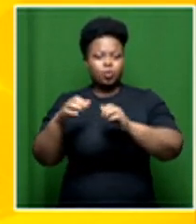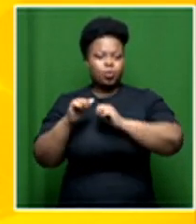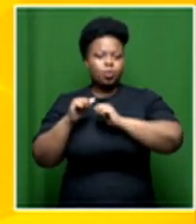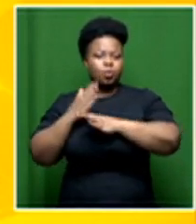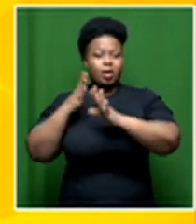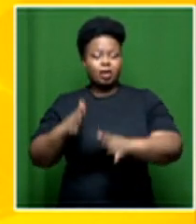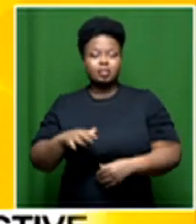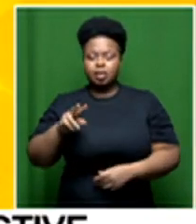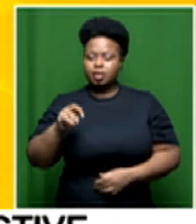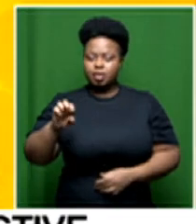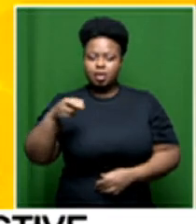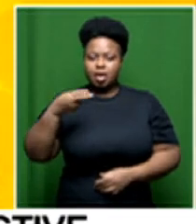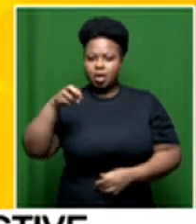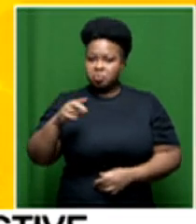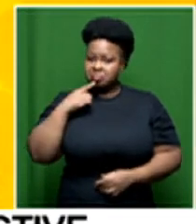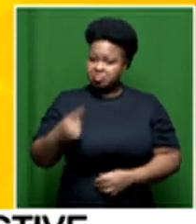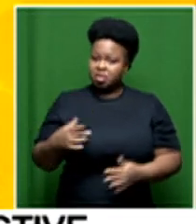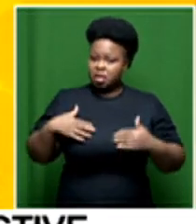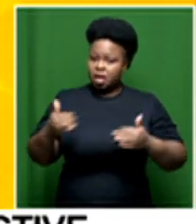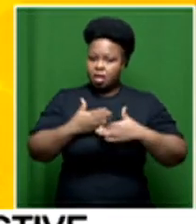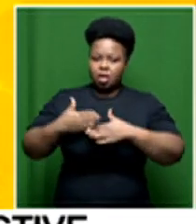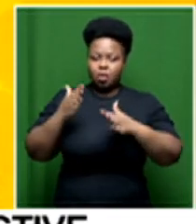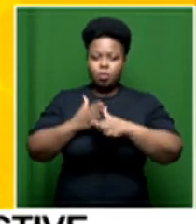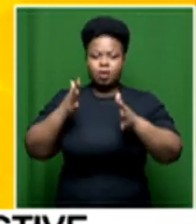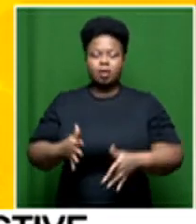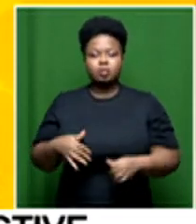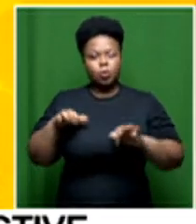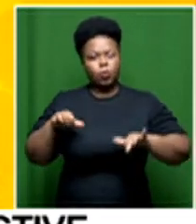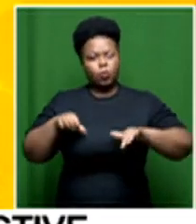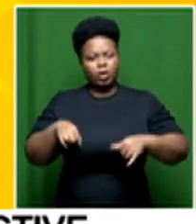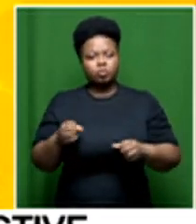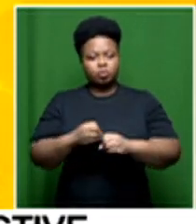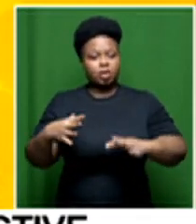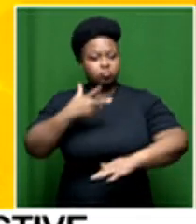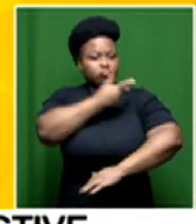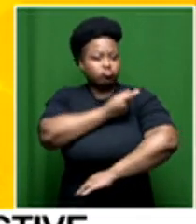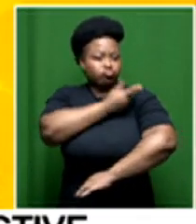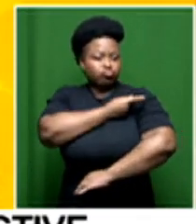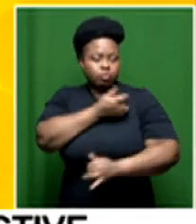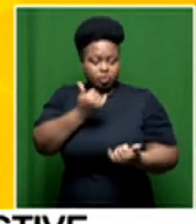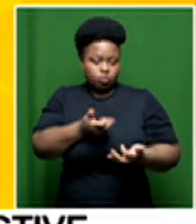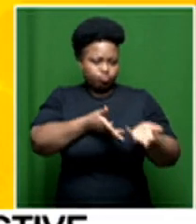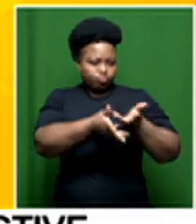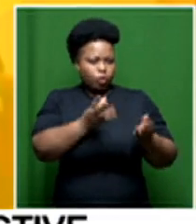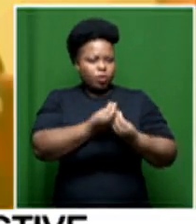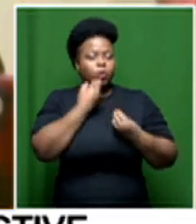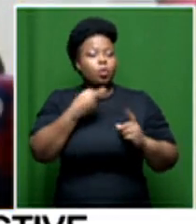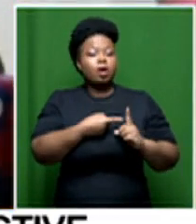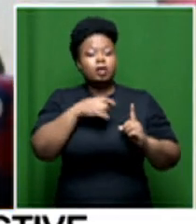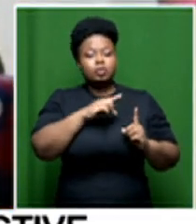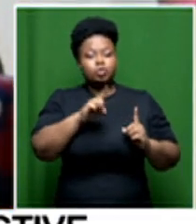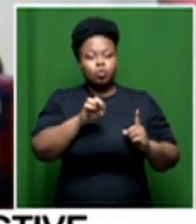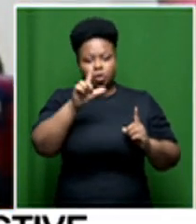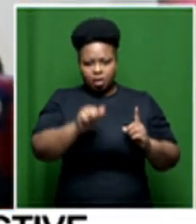workers in the country are eagerly awaiting the start of the inoculation process. So talking to us here, we've got Zola